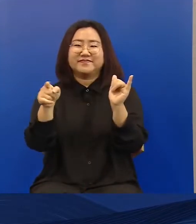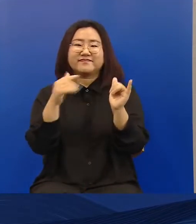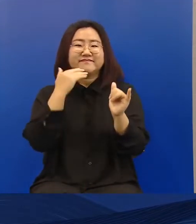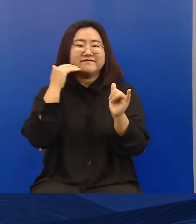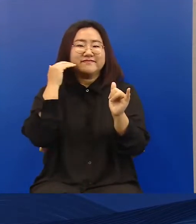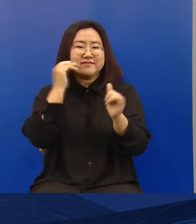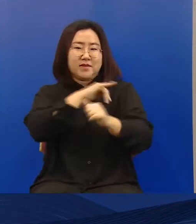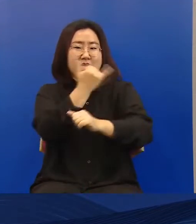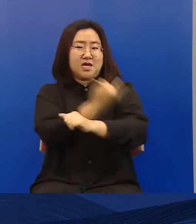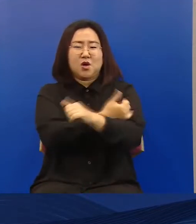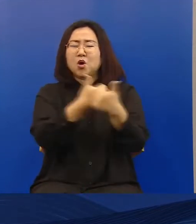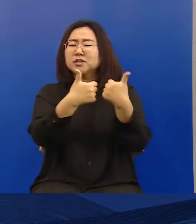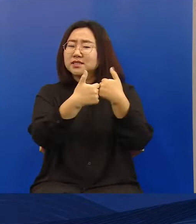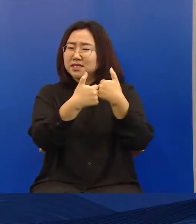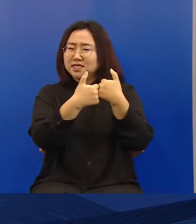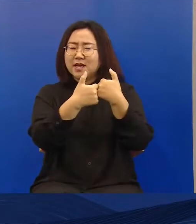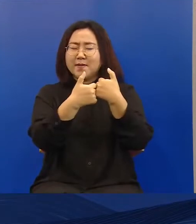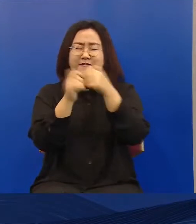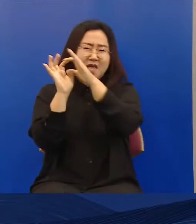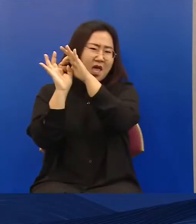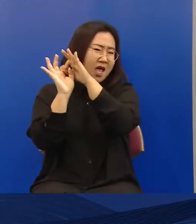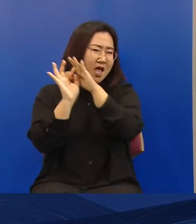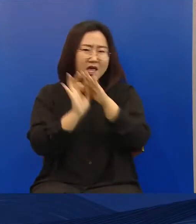with hearing loss and the non-disabled.